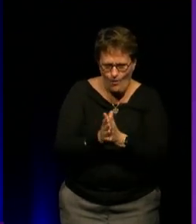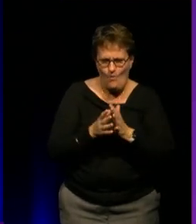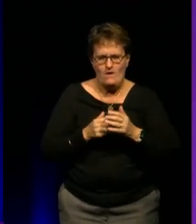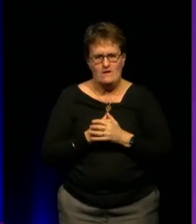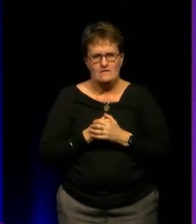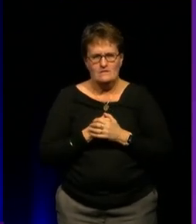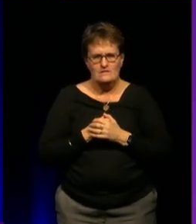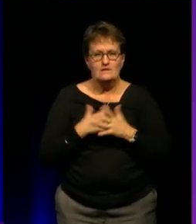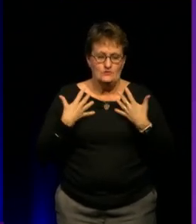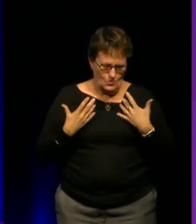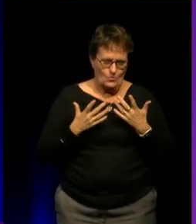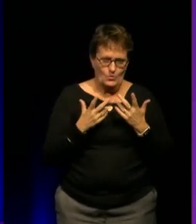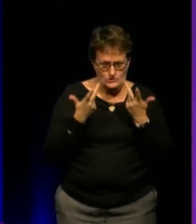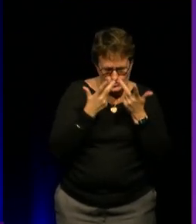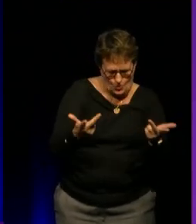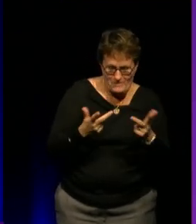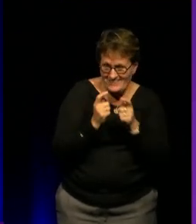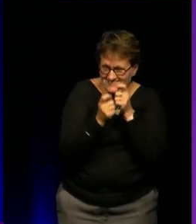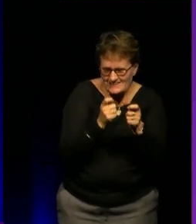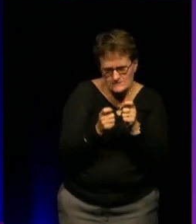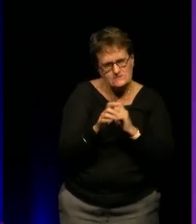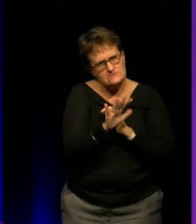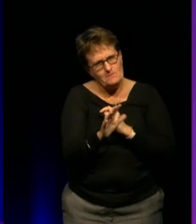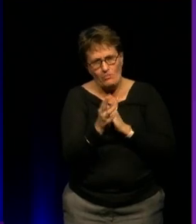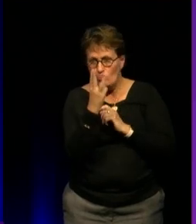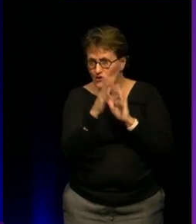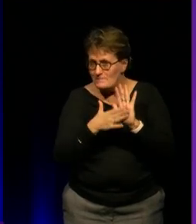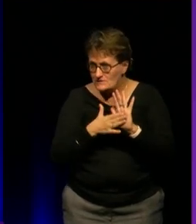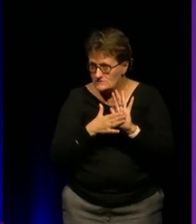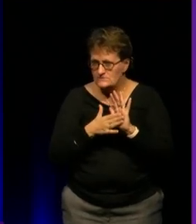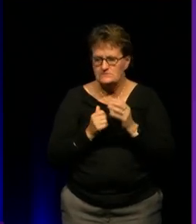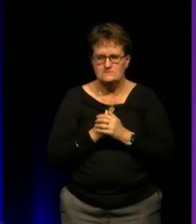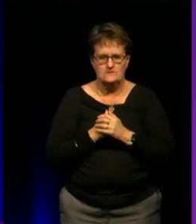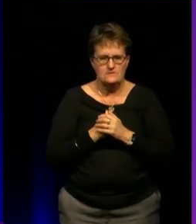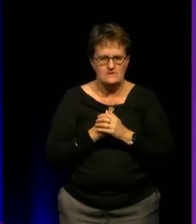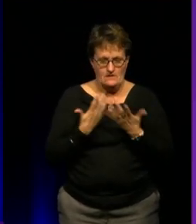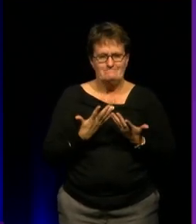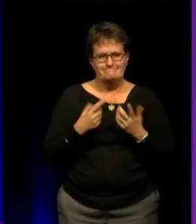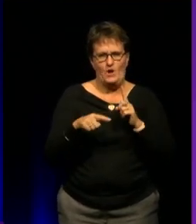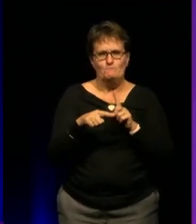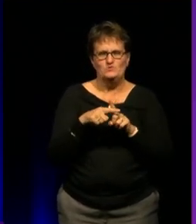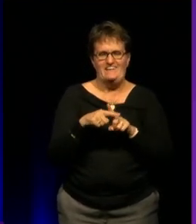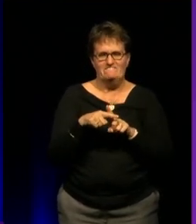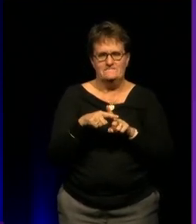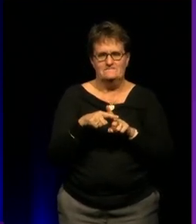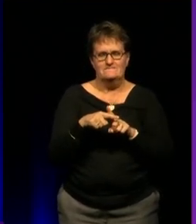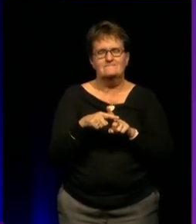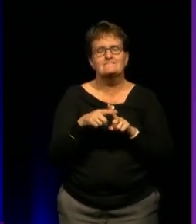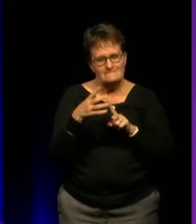And we did the test and went through the process. It took about half an hour, and he was positive for flu. For flu